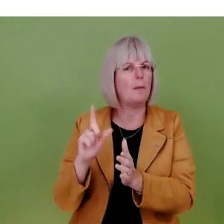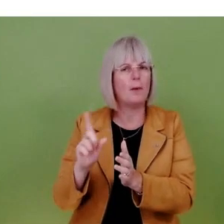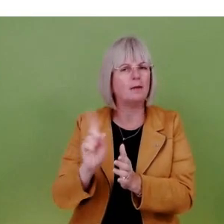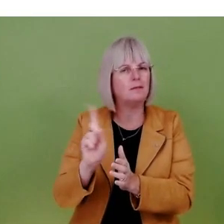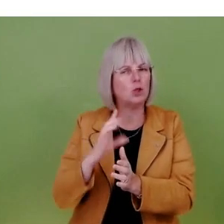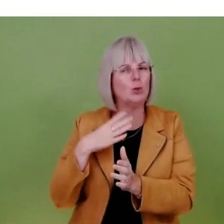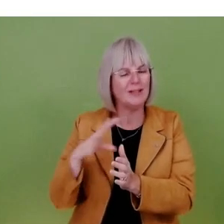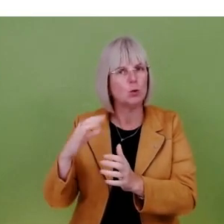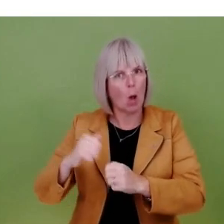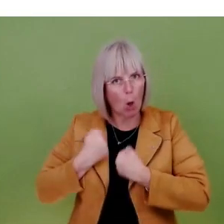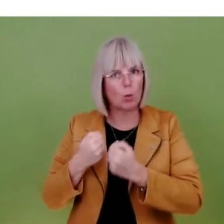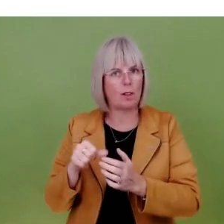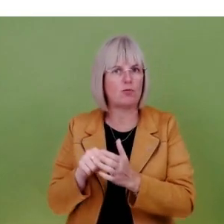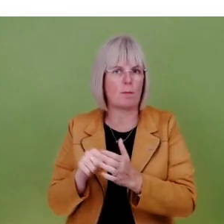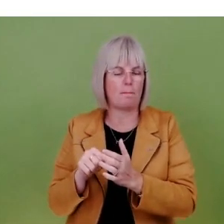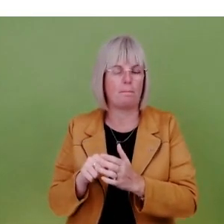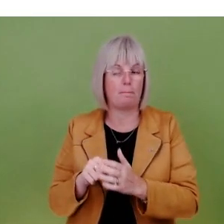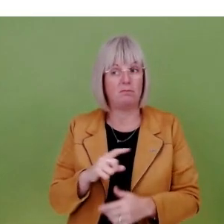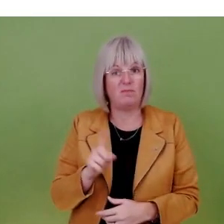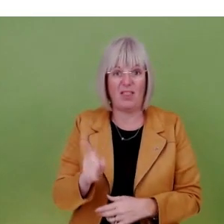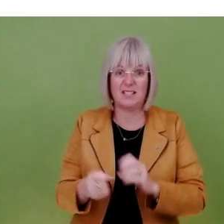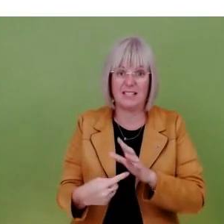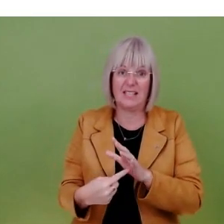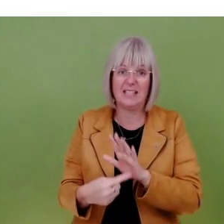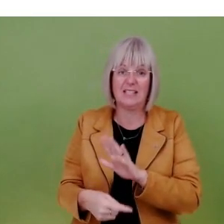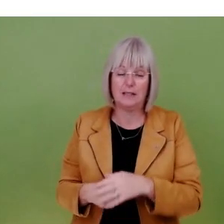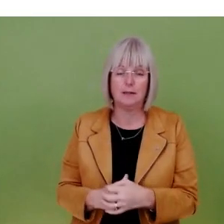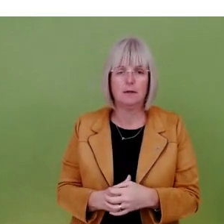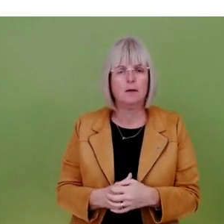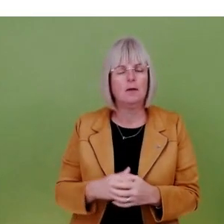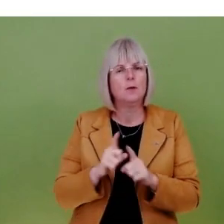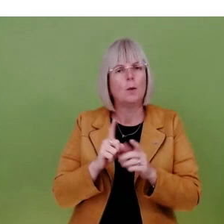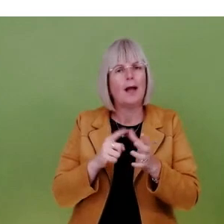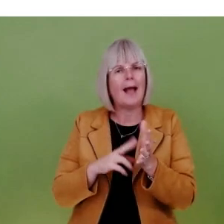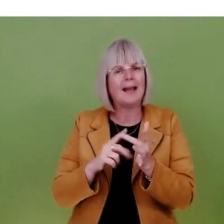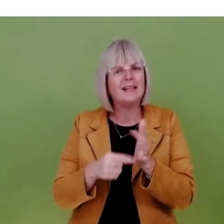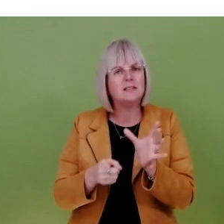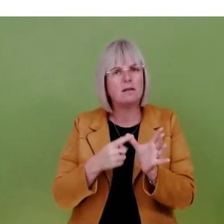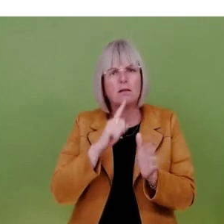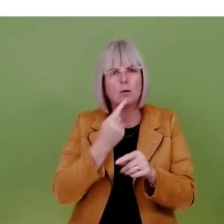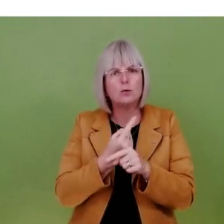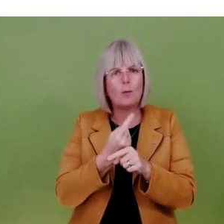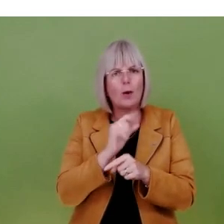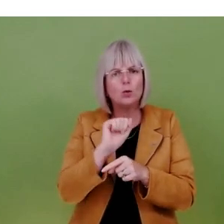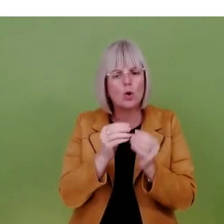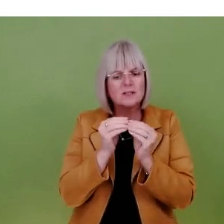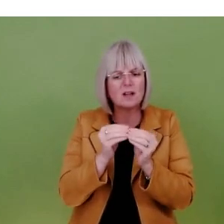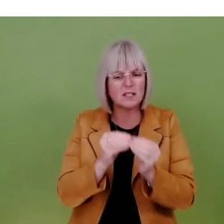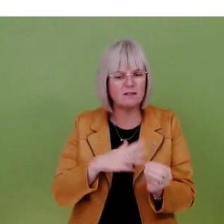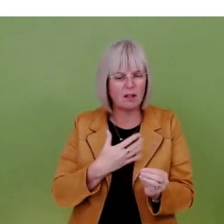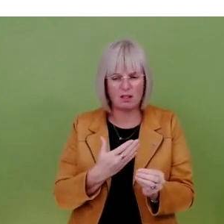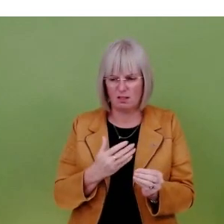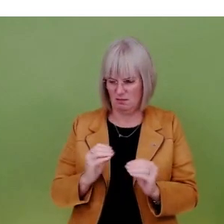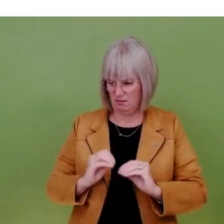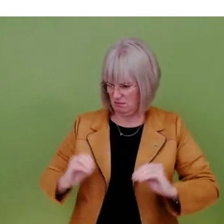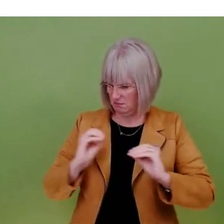you saying about some of the results of your study, people feeling like they have nothing of value to bring, really connected to me, because as a trainer that is